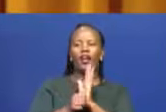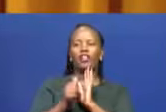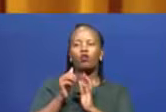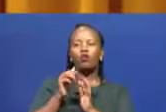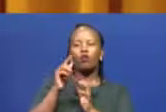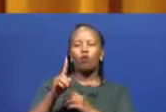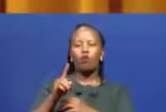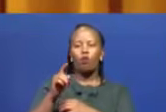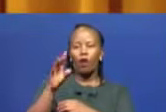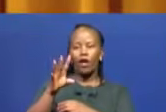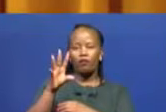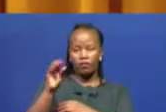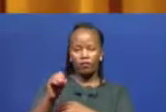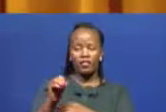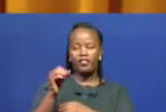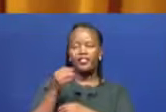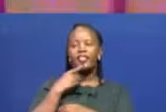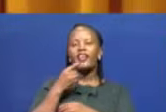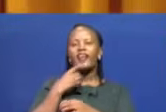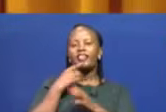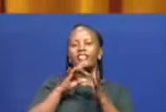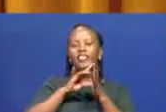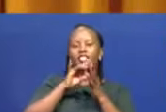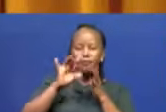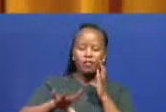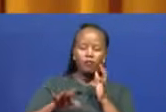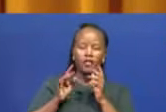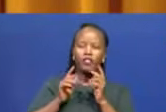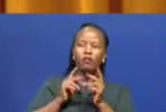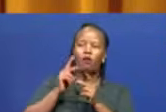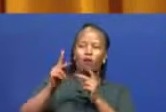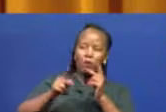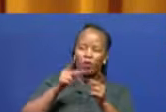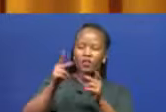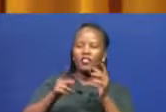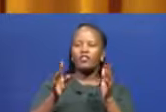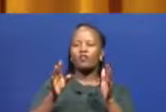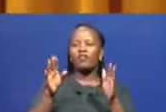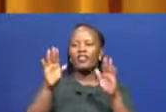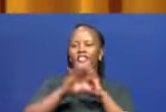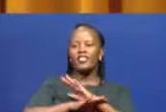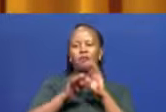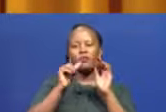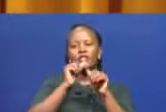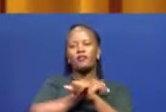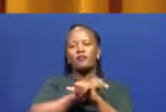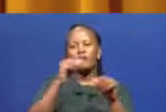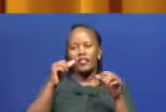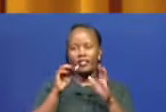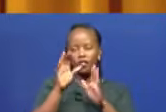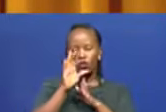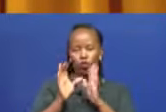Constitution rendered the impeachment process of the Deputy President flawed.